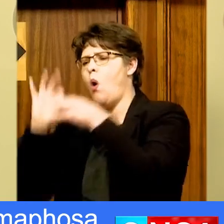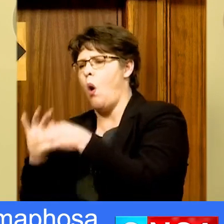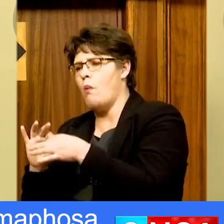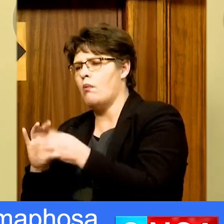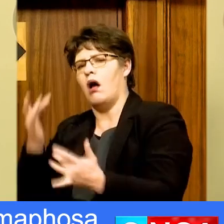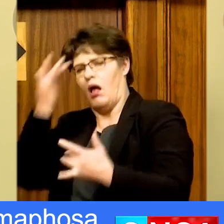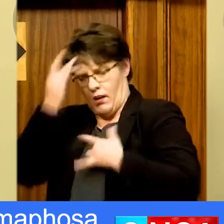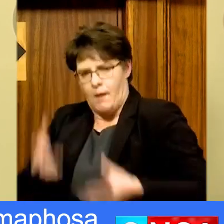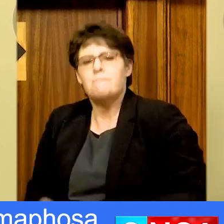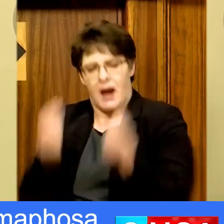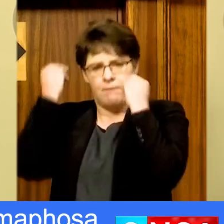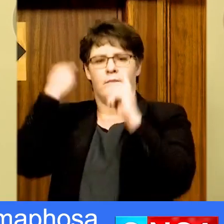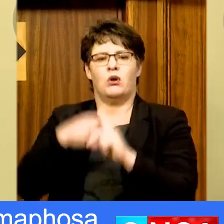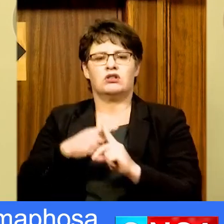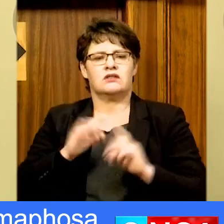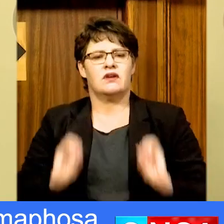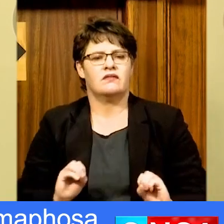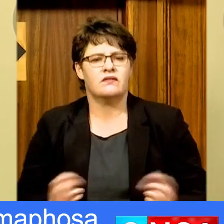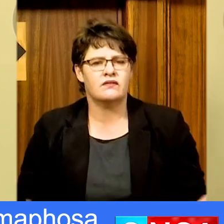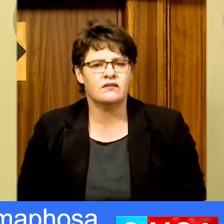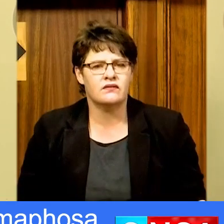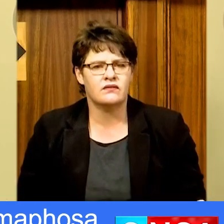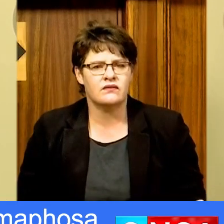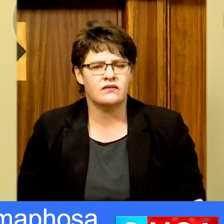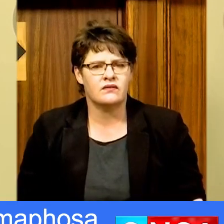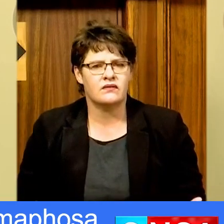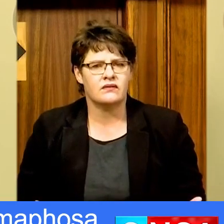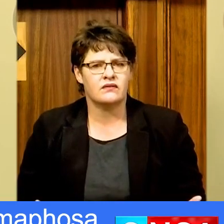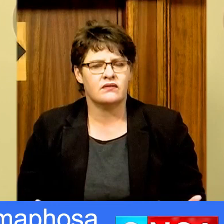In the midst of such a pandemic,